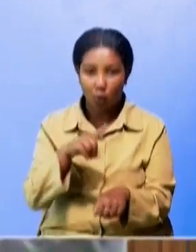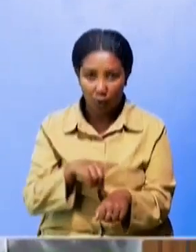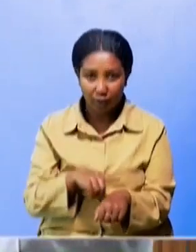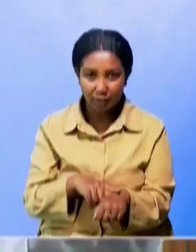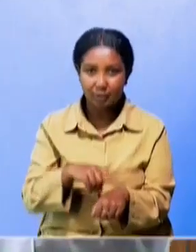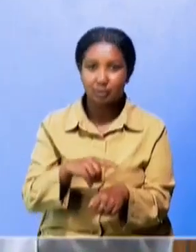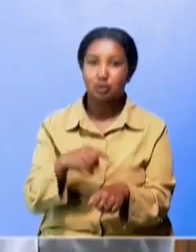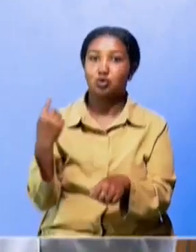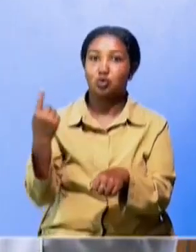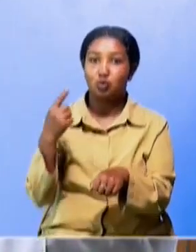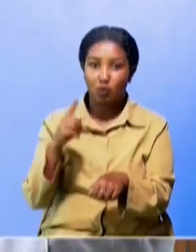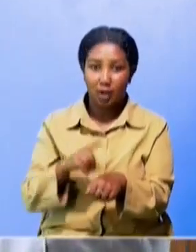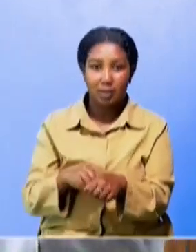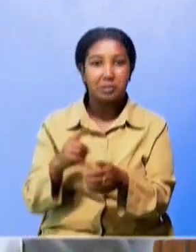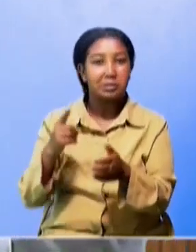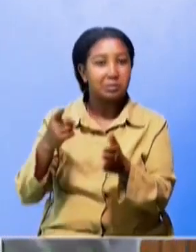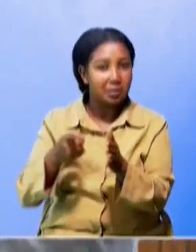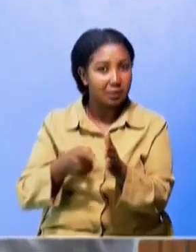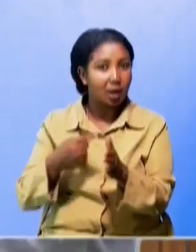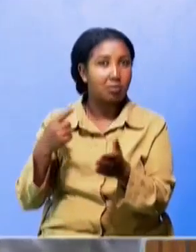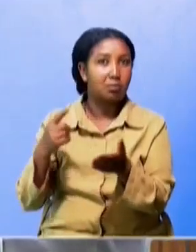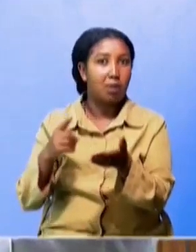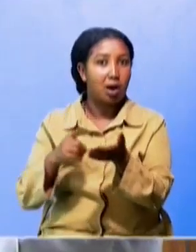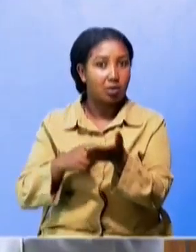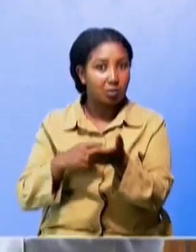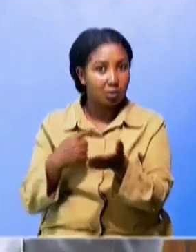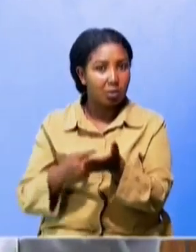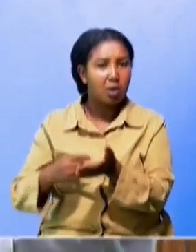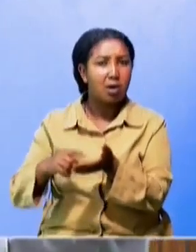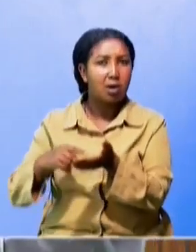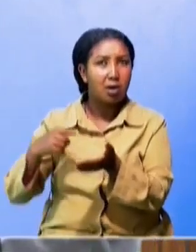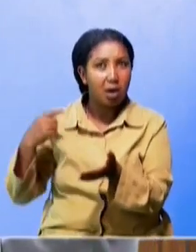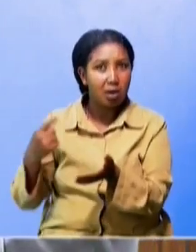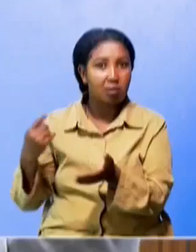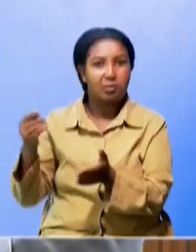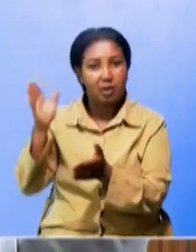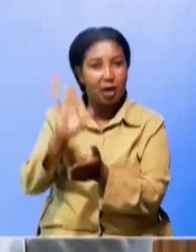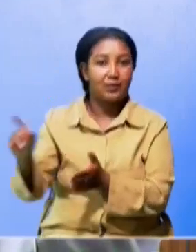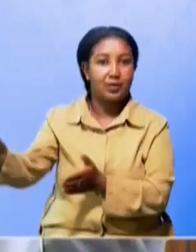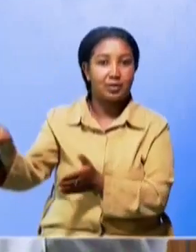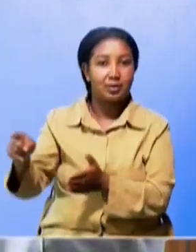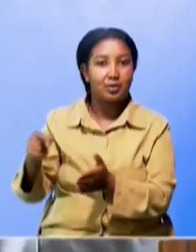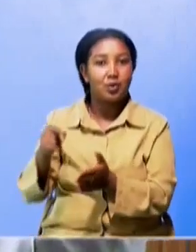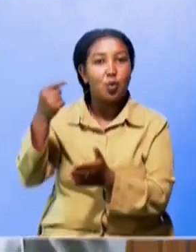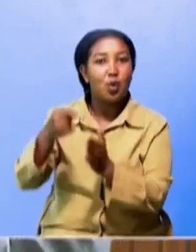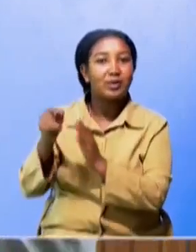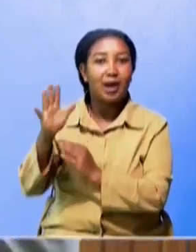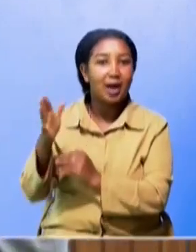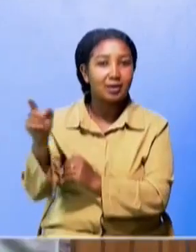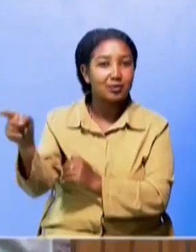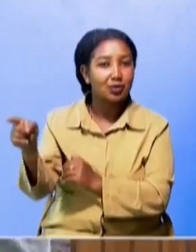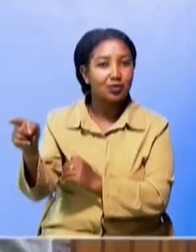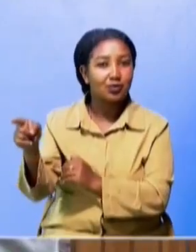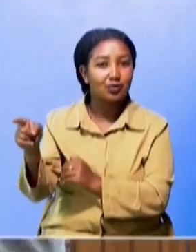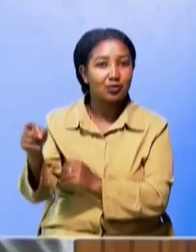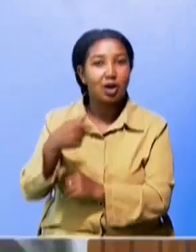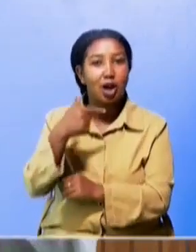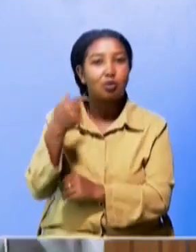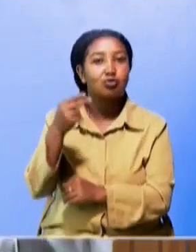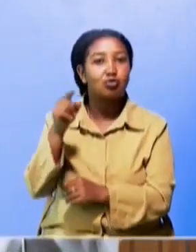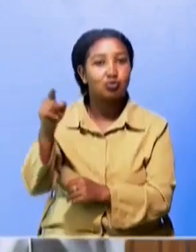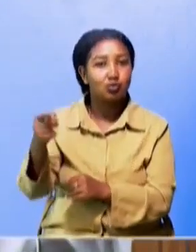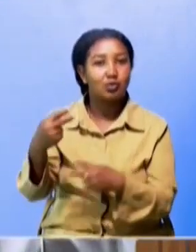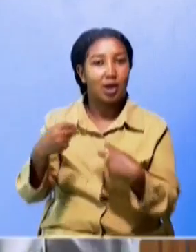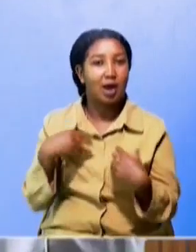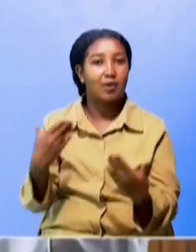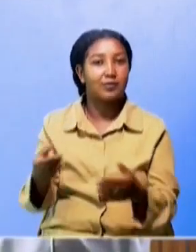usually, often, sometimes, hardly ever, rarely, seldom, and never. What kind of languages do they